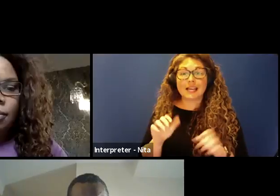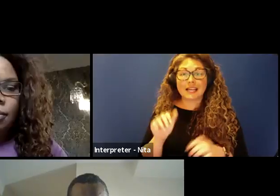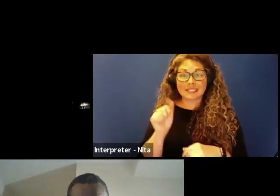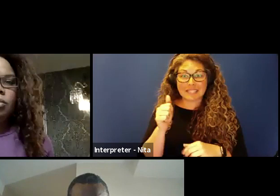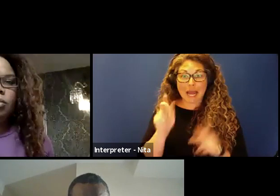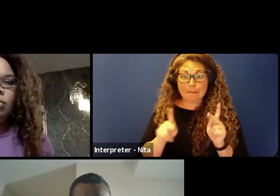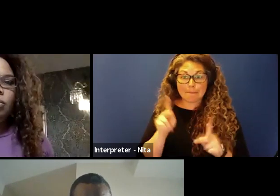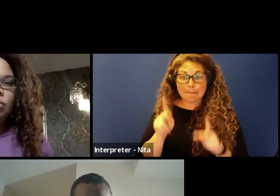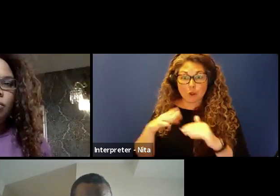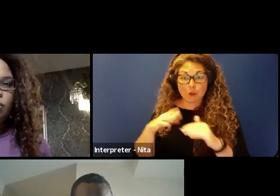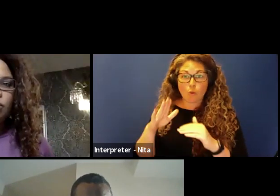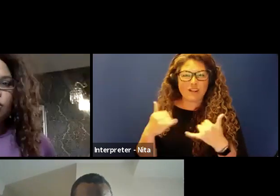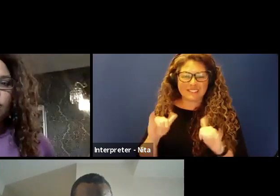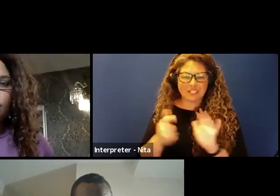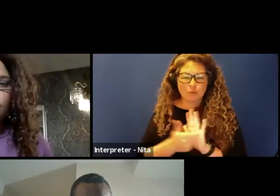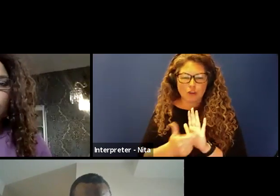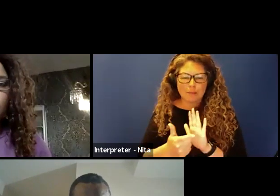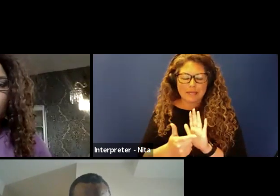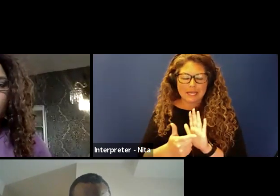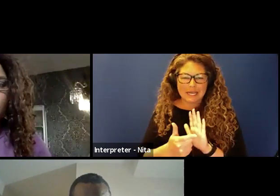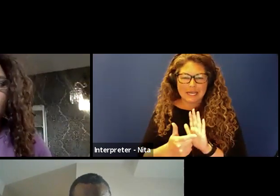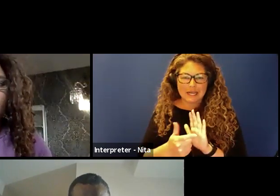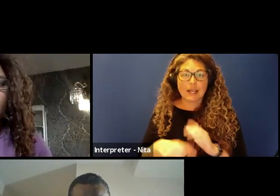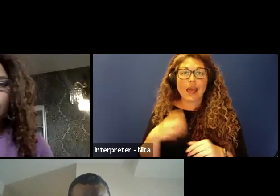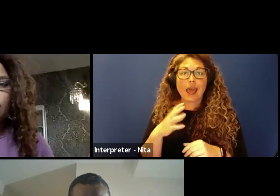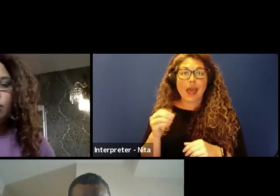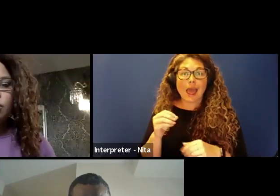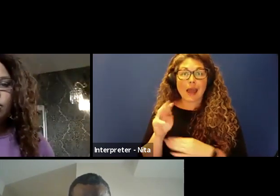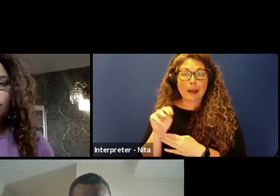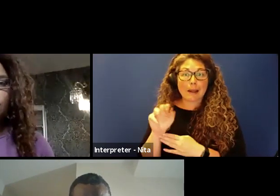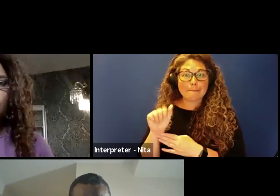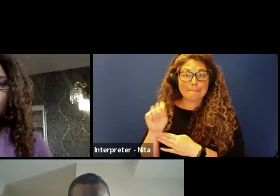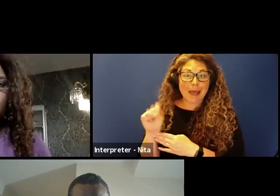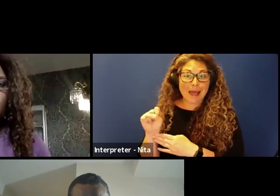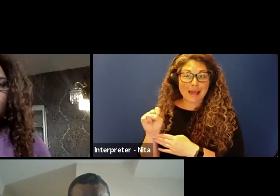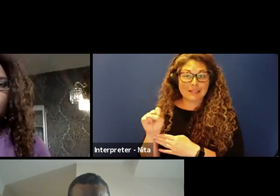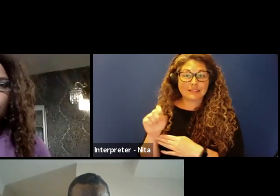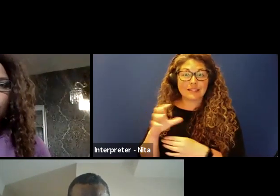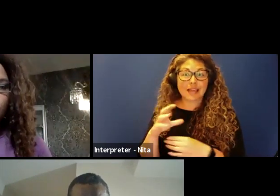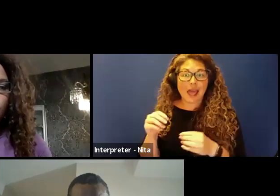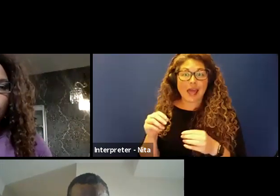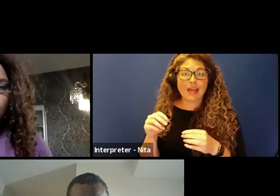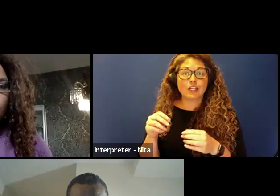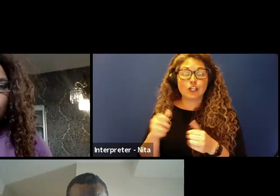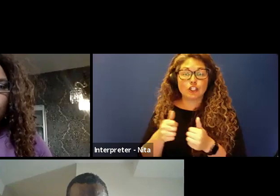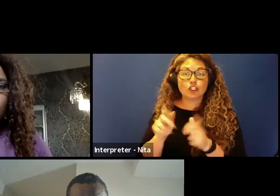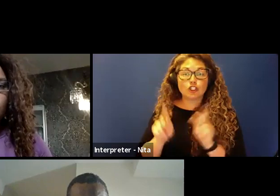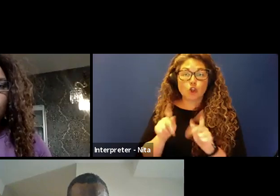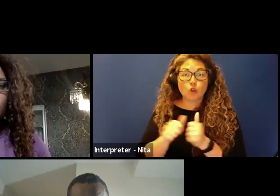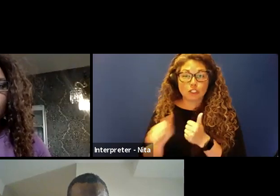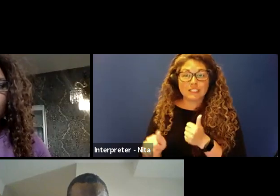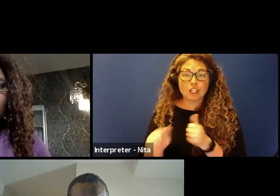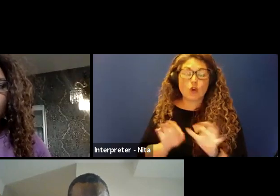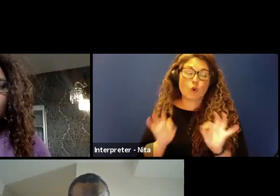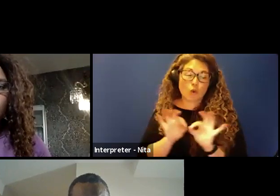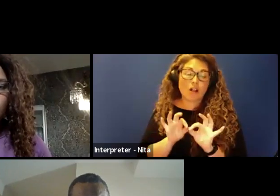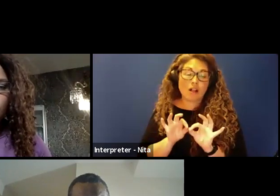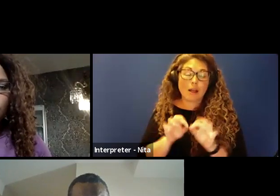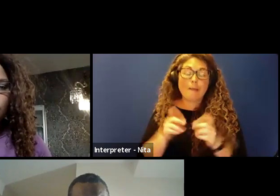prohibited. We also maintain that masks and social distancing and frequent hand washing are critical for keeping our community